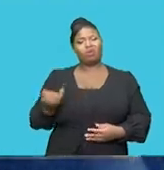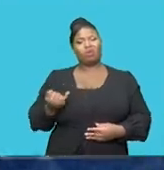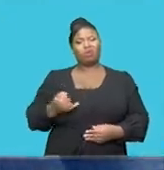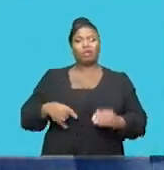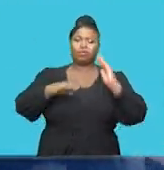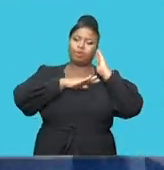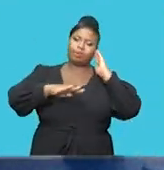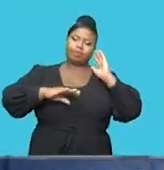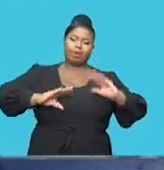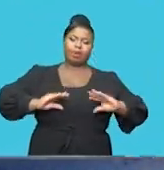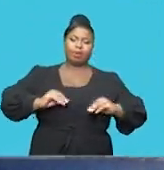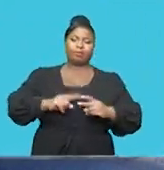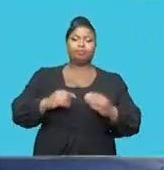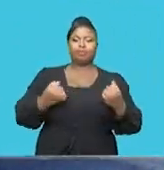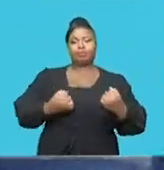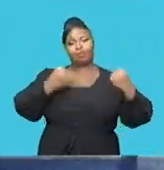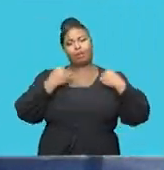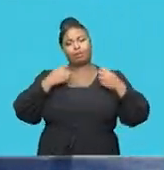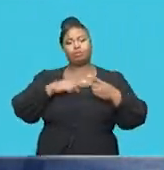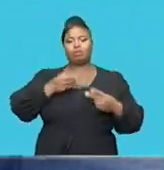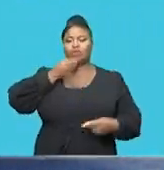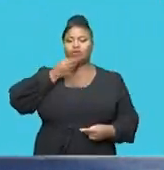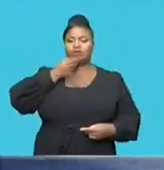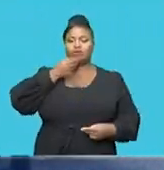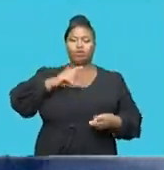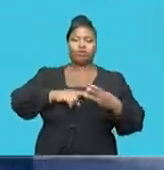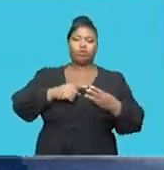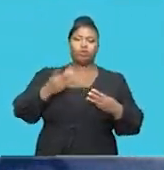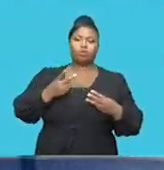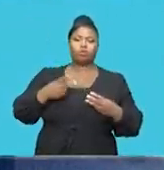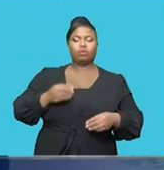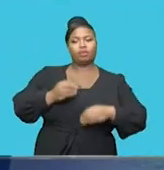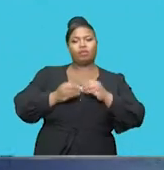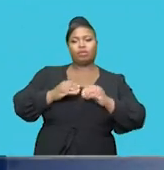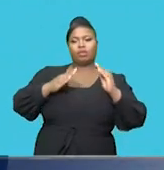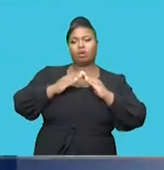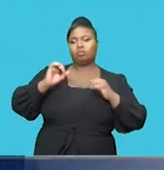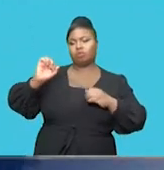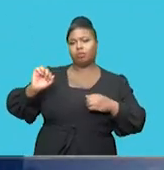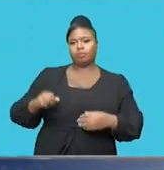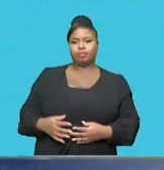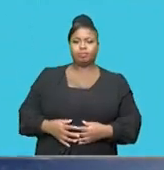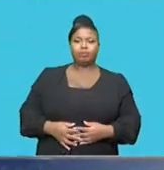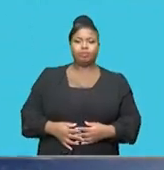nepeti ngubo. Ukuja ukukuuka nukulungi selwa ingri ya kiashala kuyo.